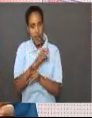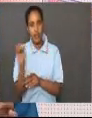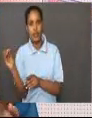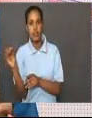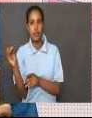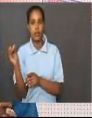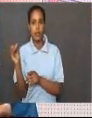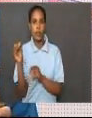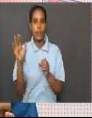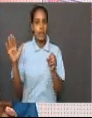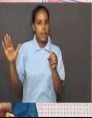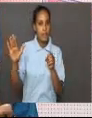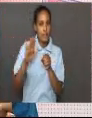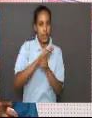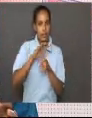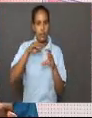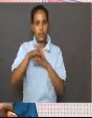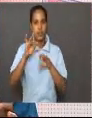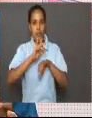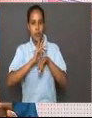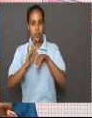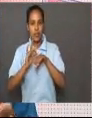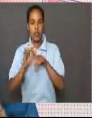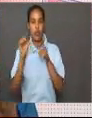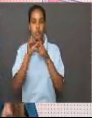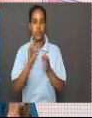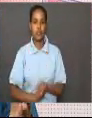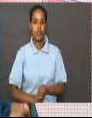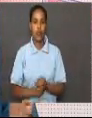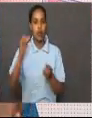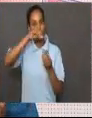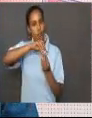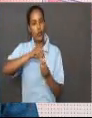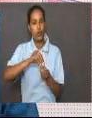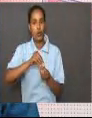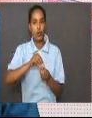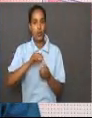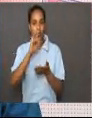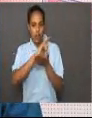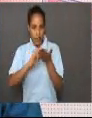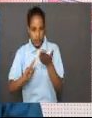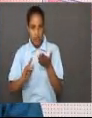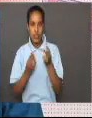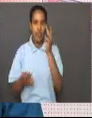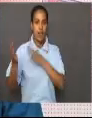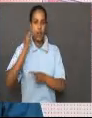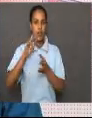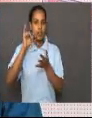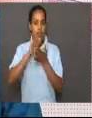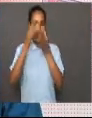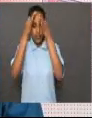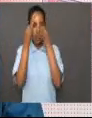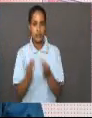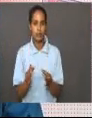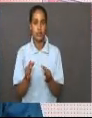and fill in the missing words. Also, list the factors that